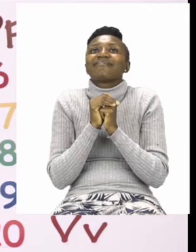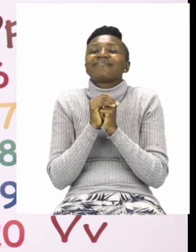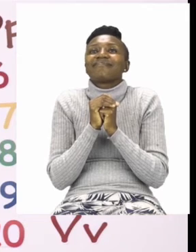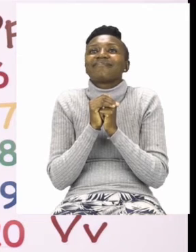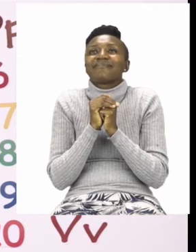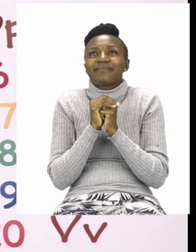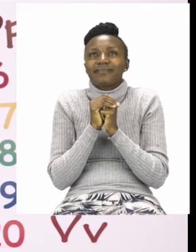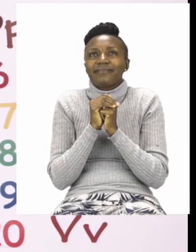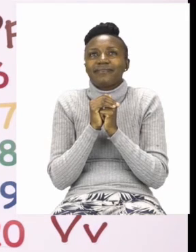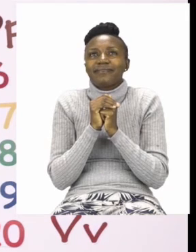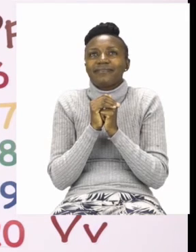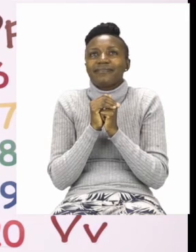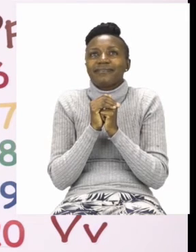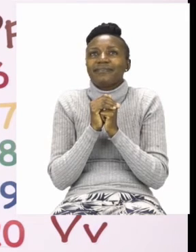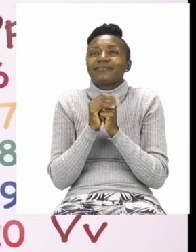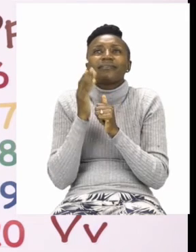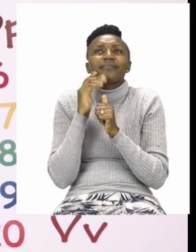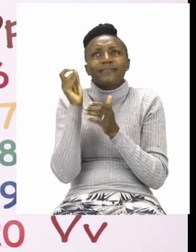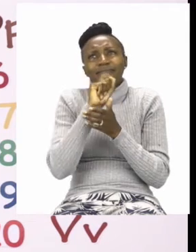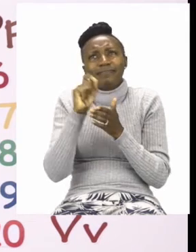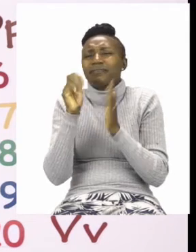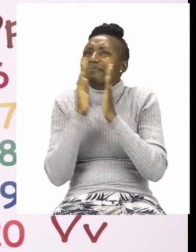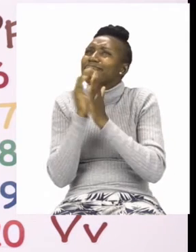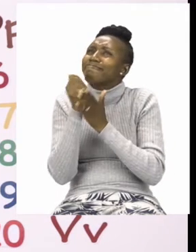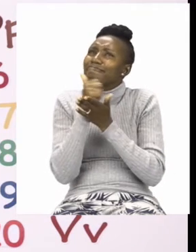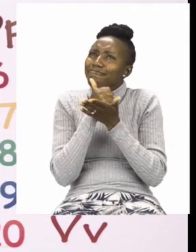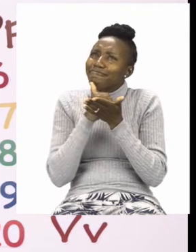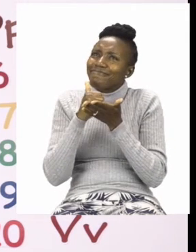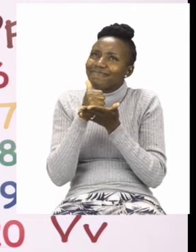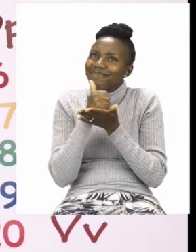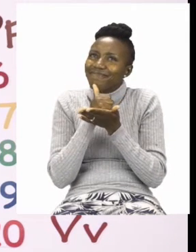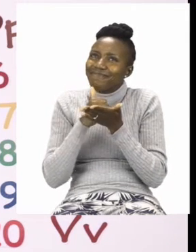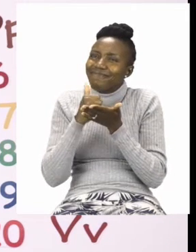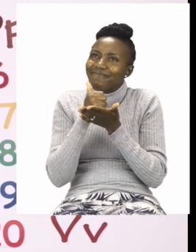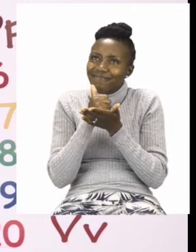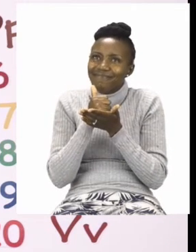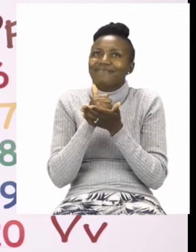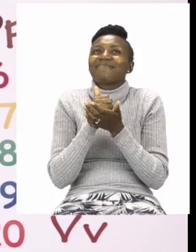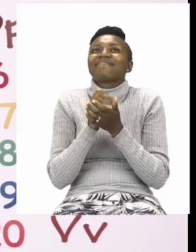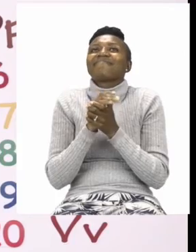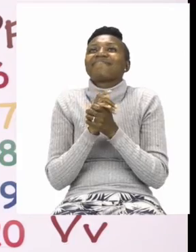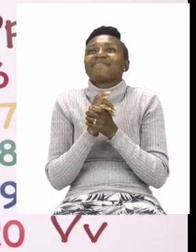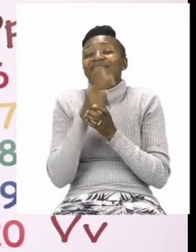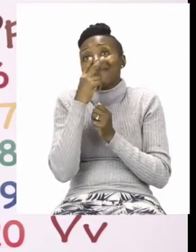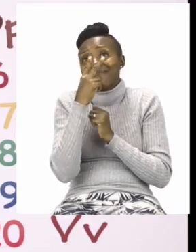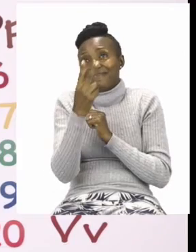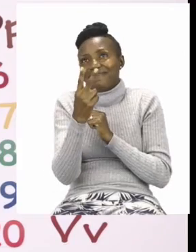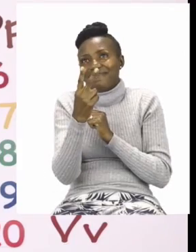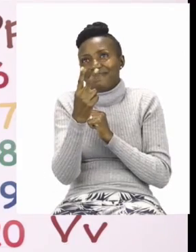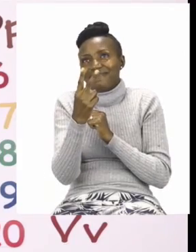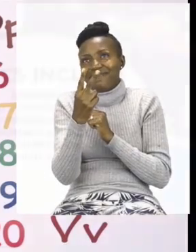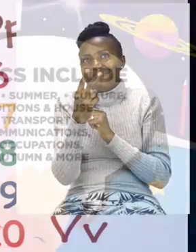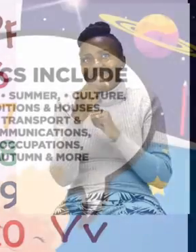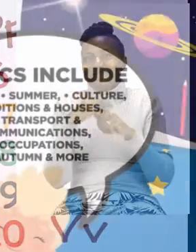after that, finish up your zigzag and your loop-de-loop pattern. I'll see you soon after